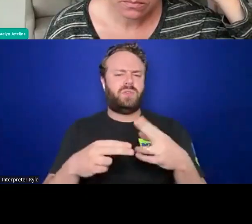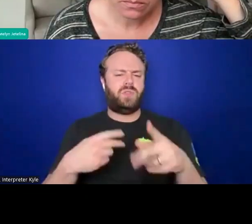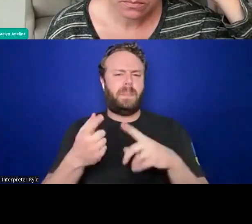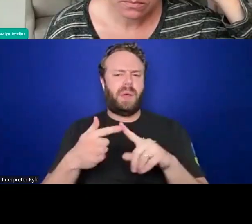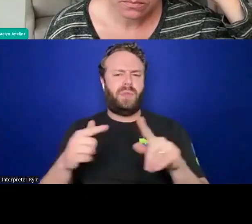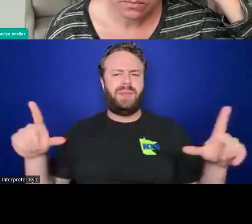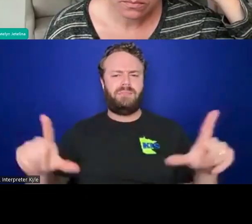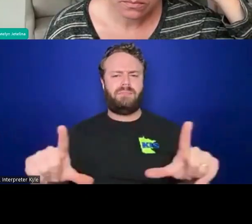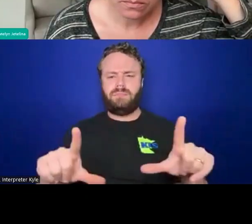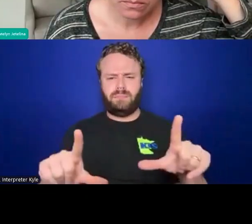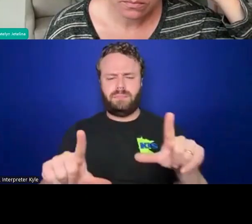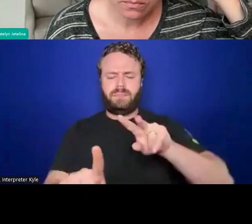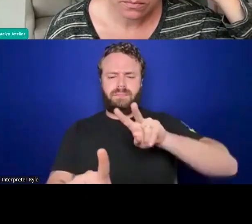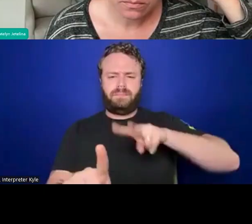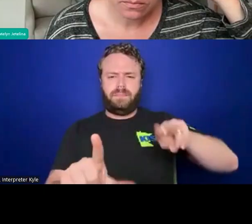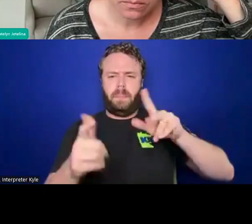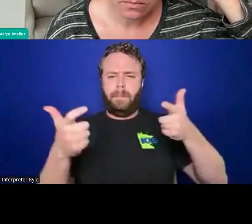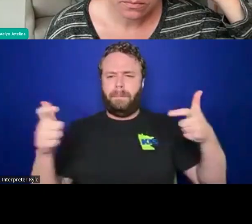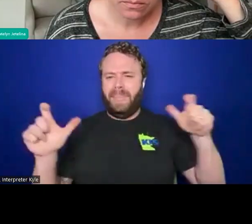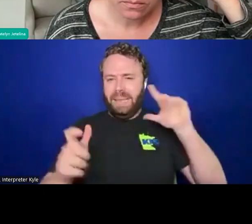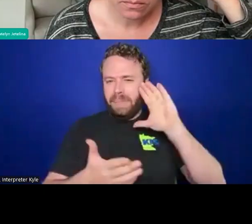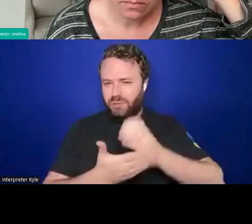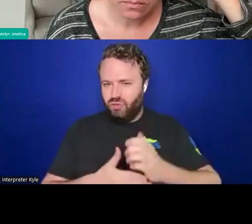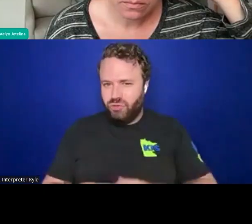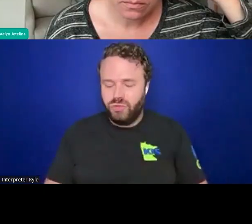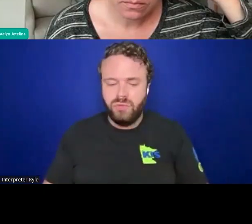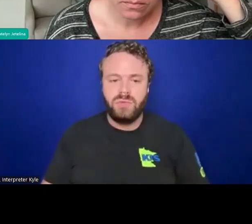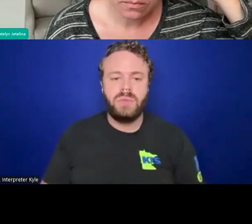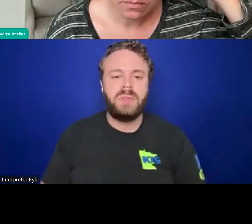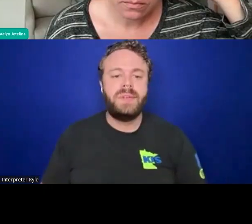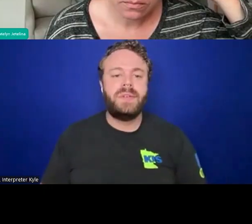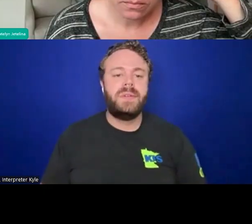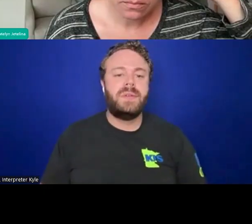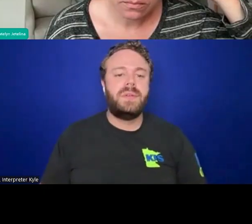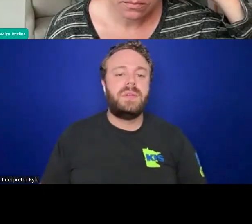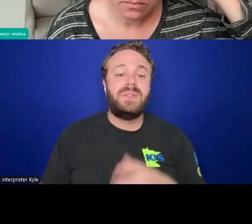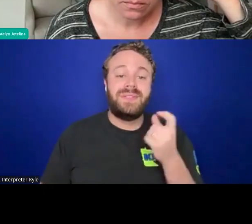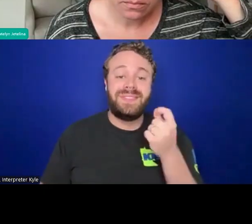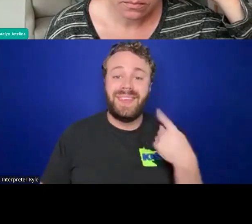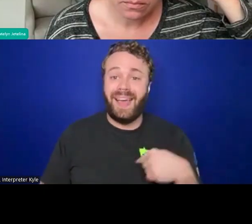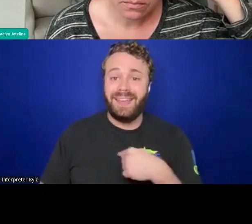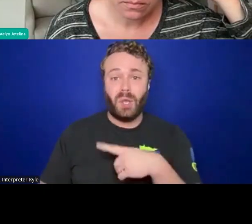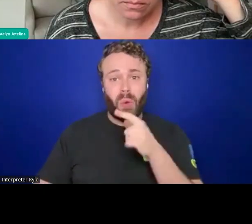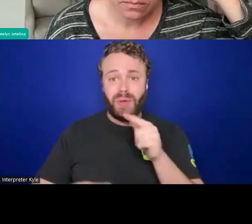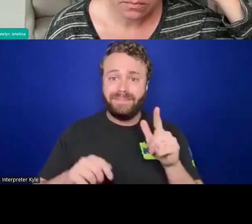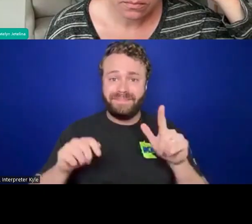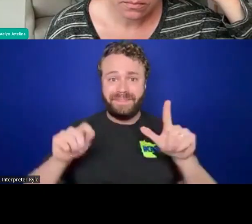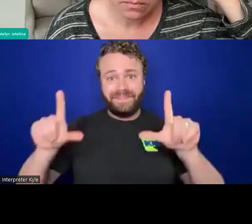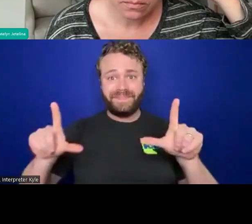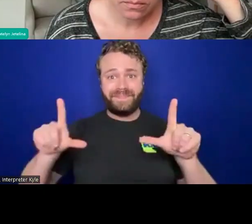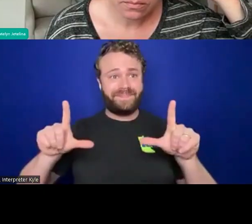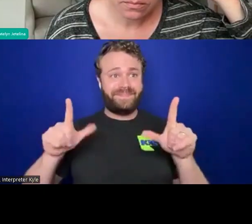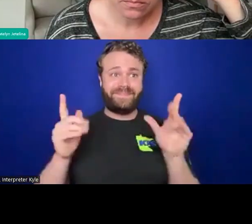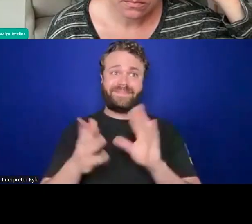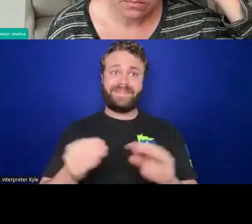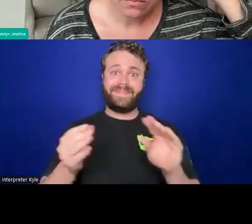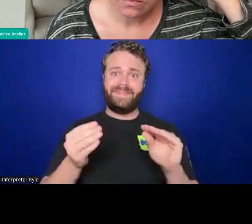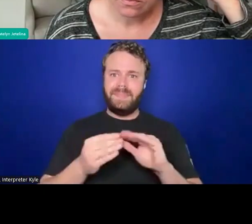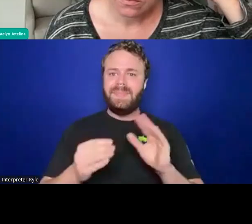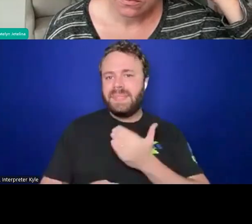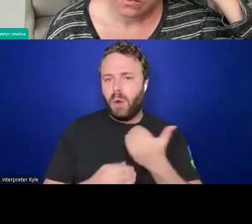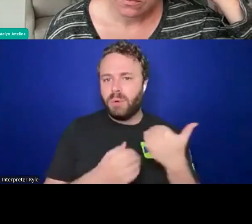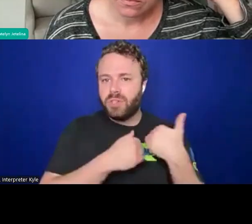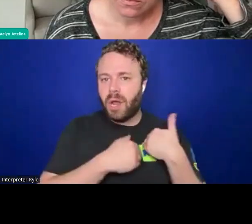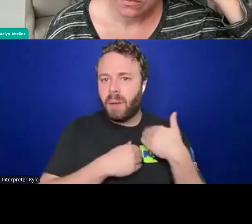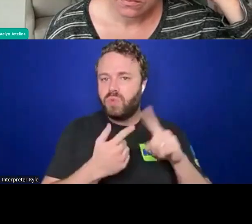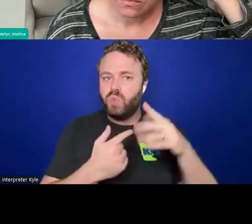the end, because look, those of us who are on a webinar like this one, it's our job to know the nuances. And